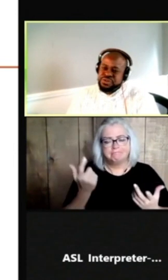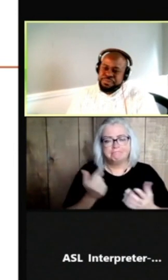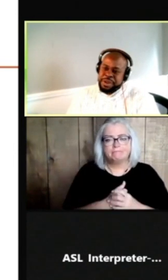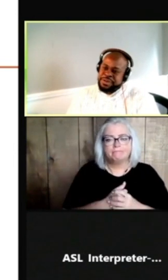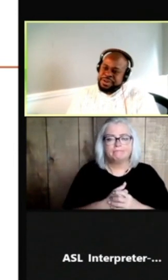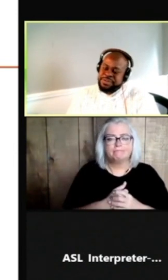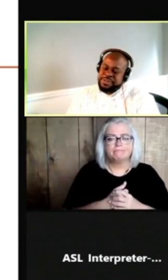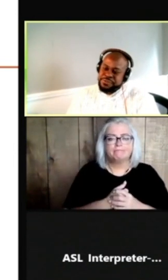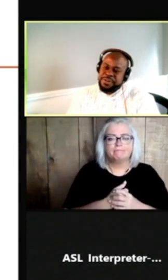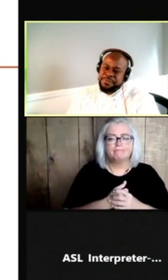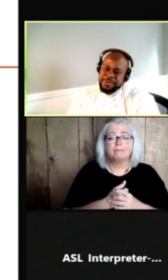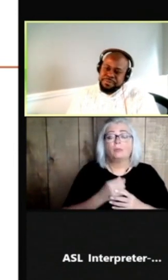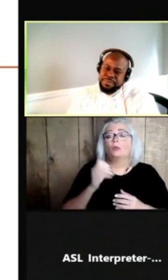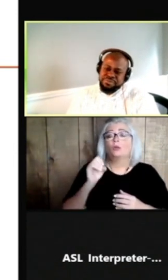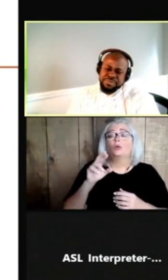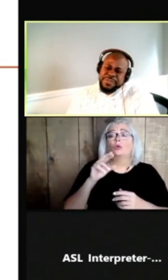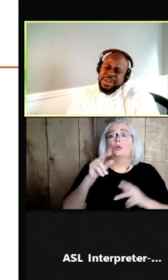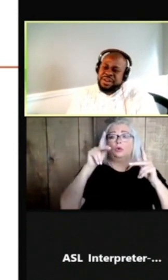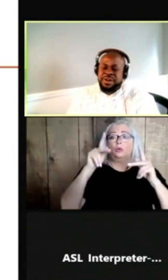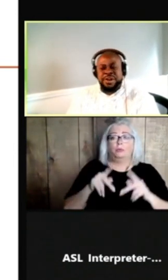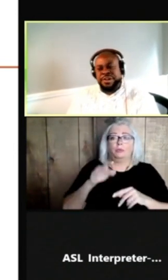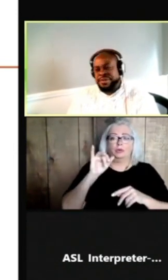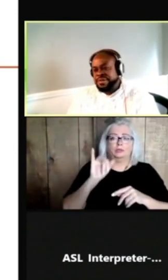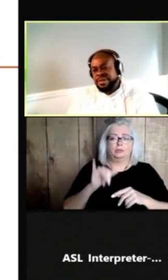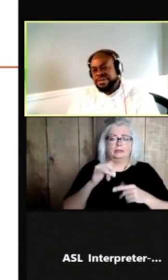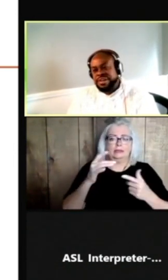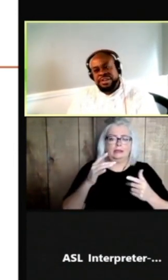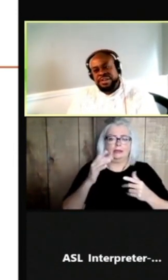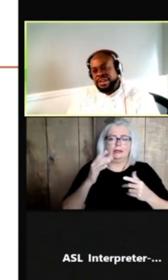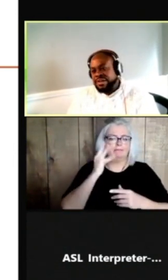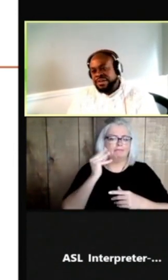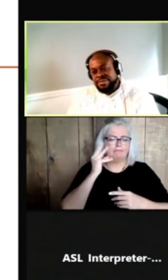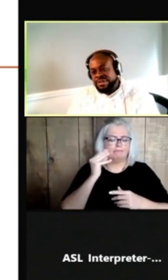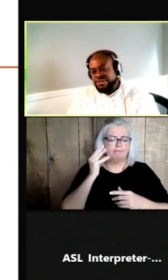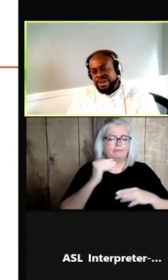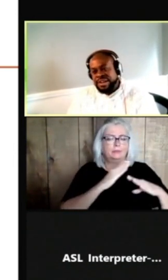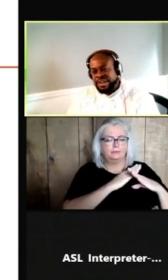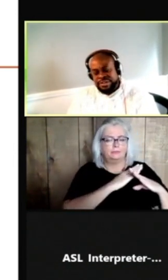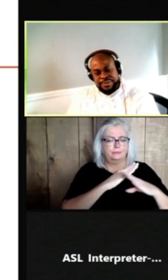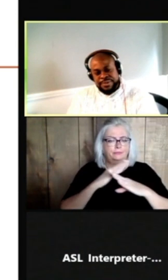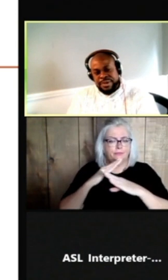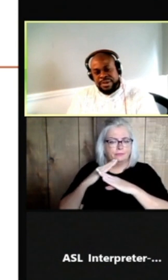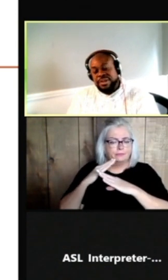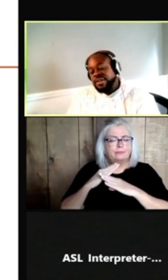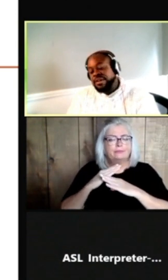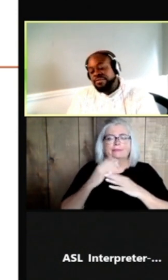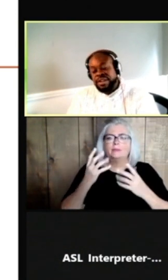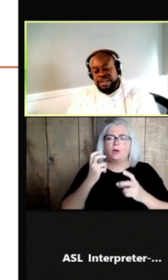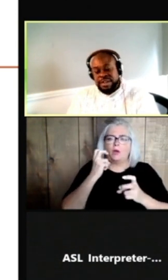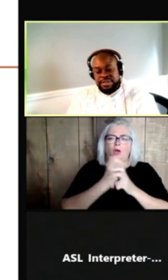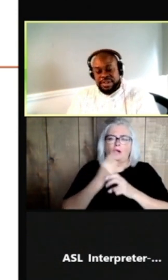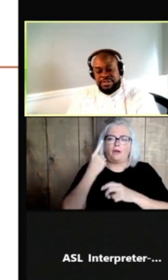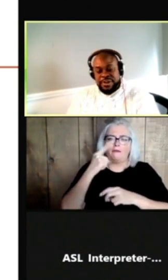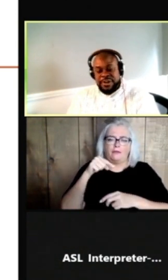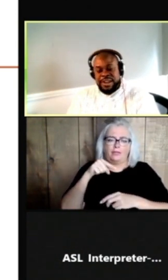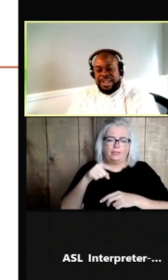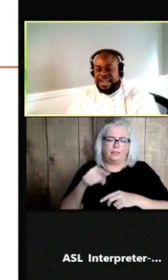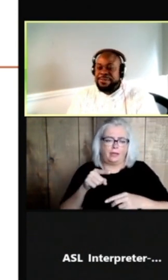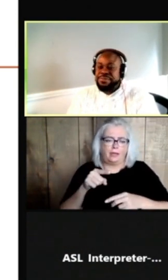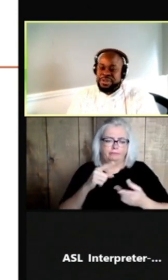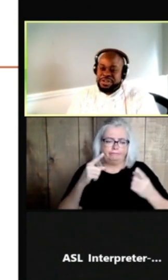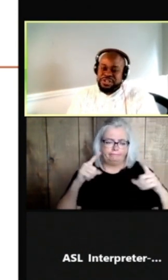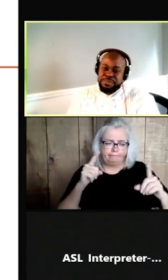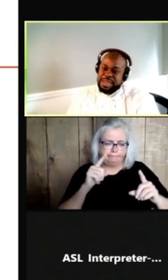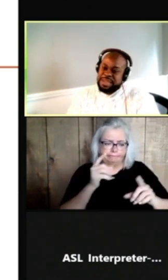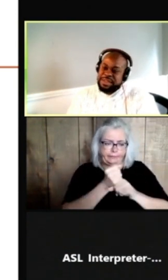seeing structural barriers in front of them might find it harder to get to the outcome that they're trying to get to. The same way that these things are